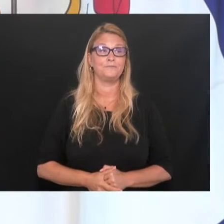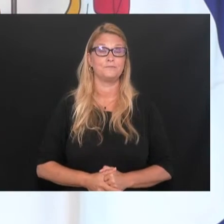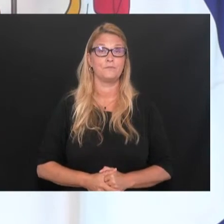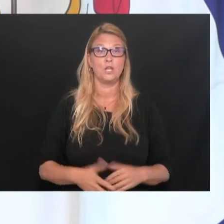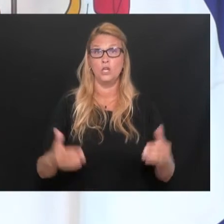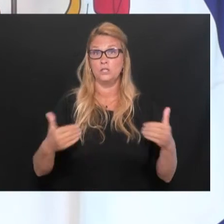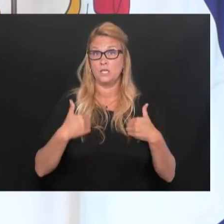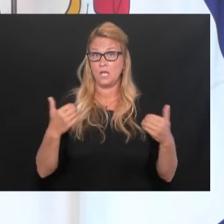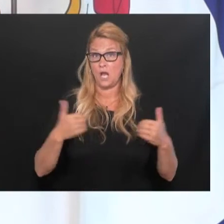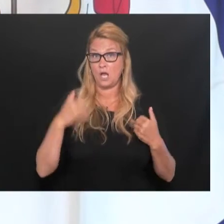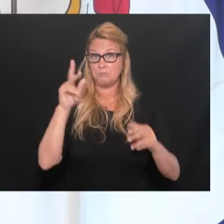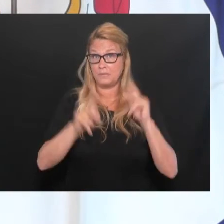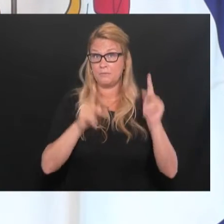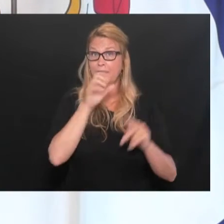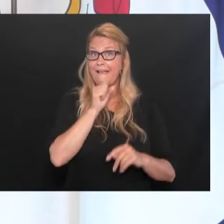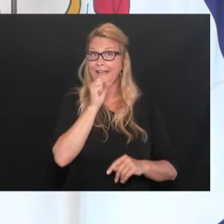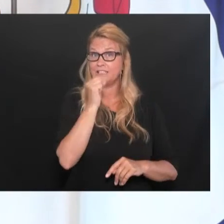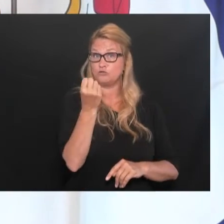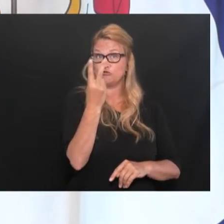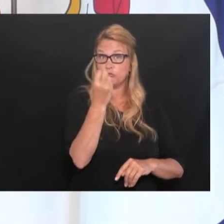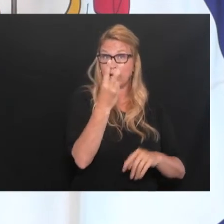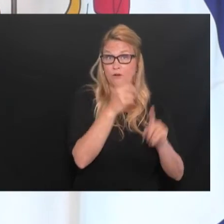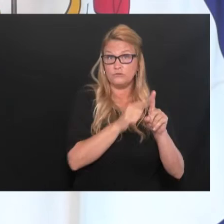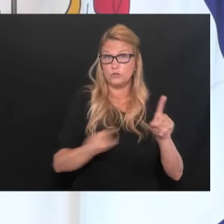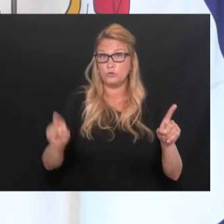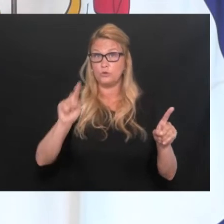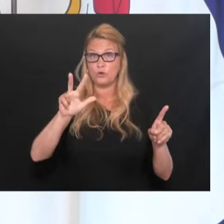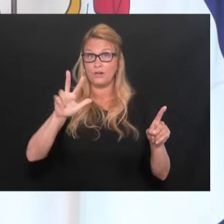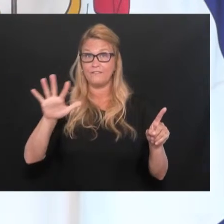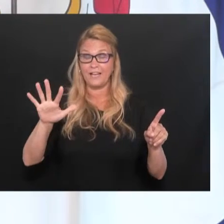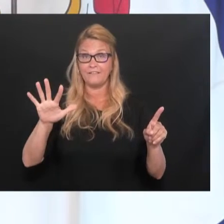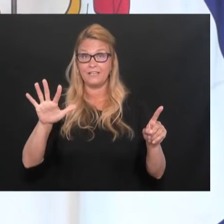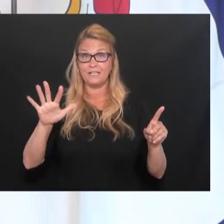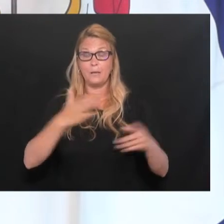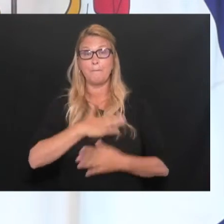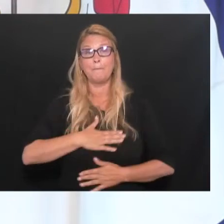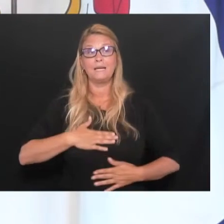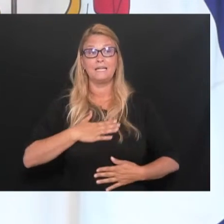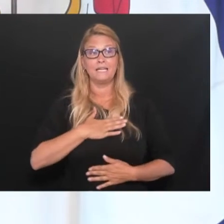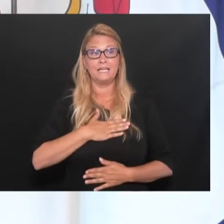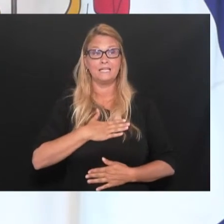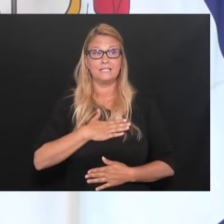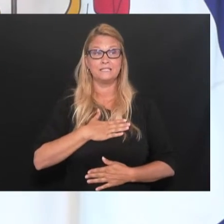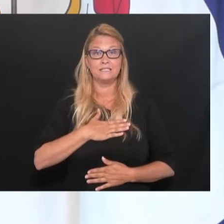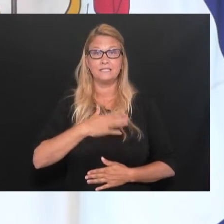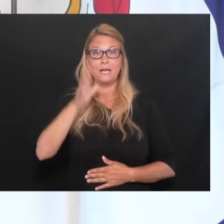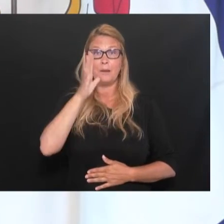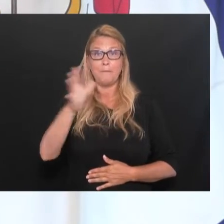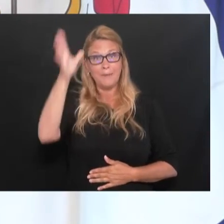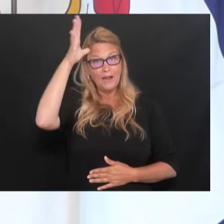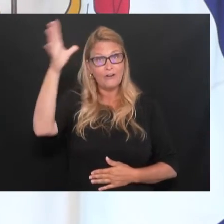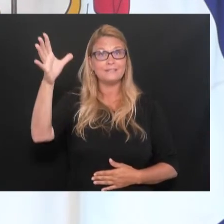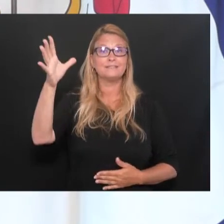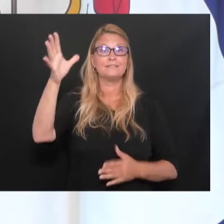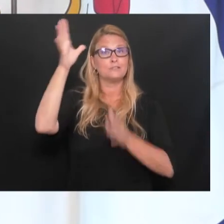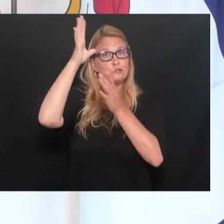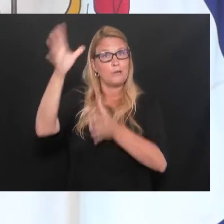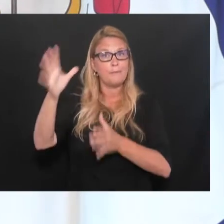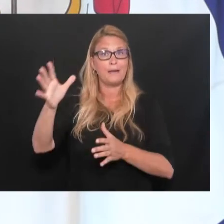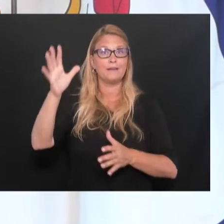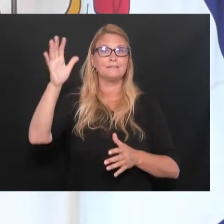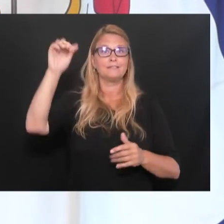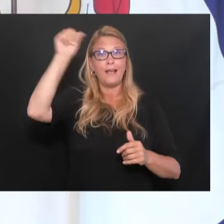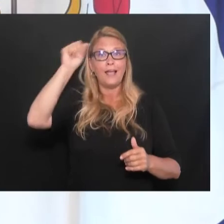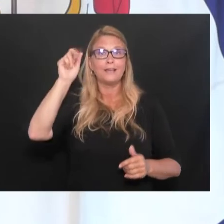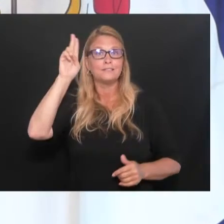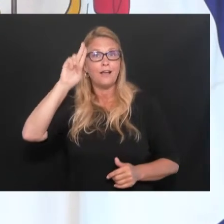young people that are 12 to 35 years of age, please, please, please, parents, grandparents, aunts, uncles, whomever it